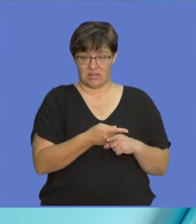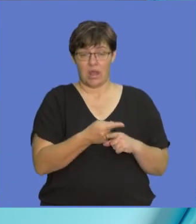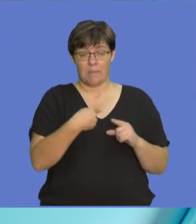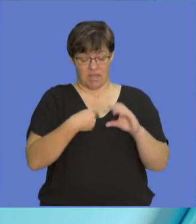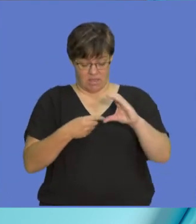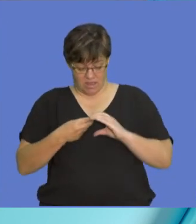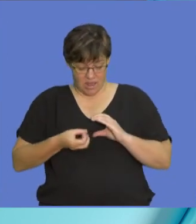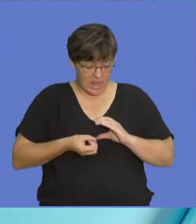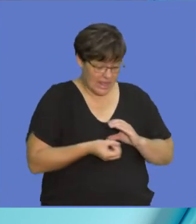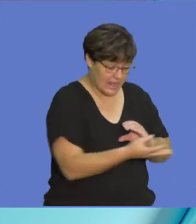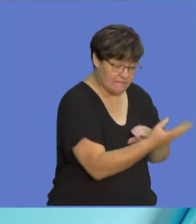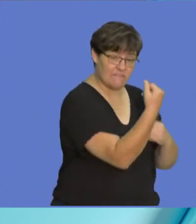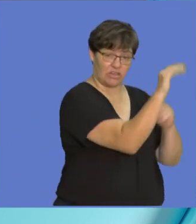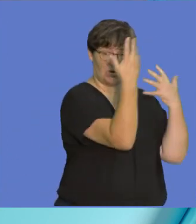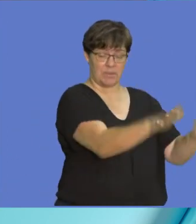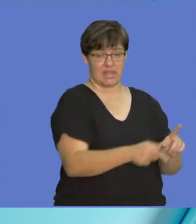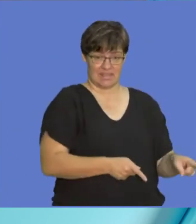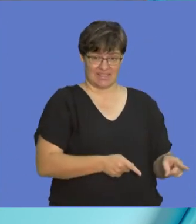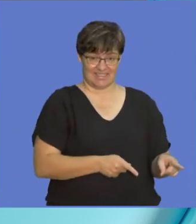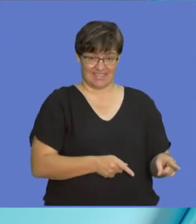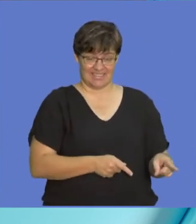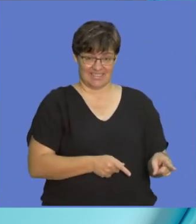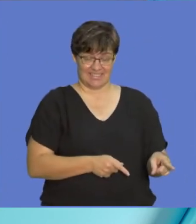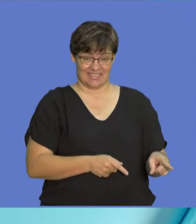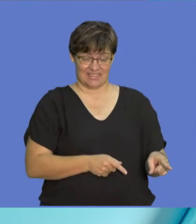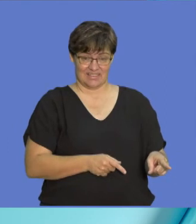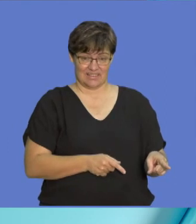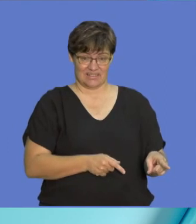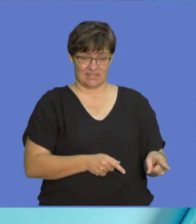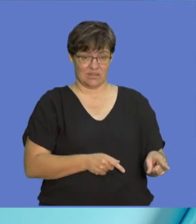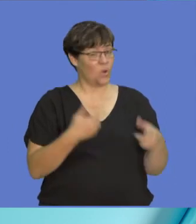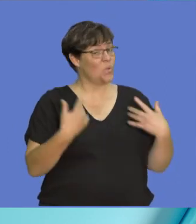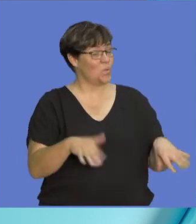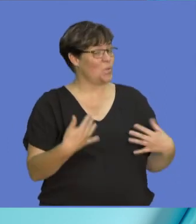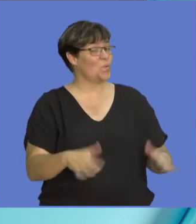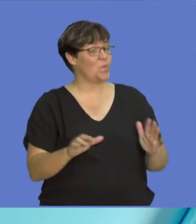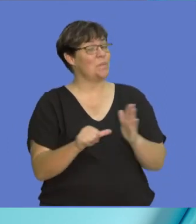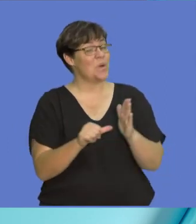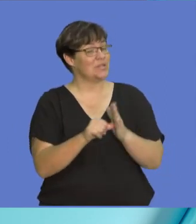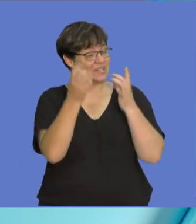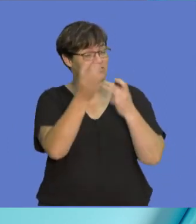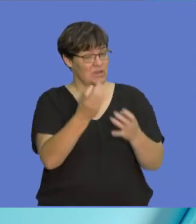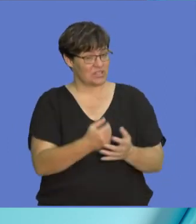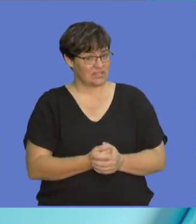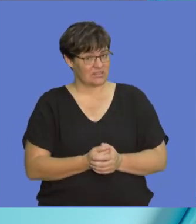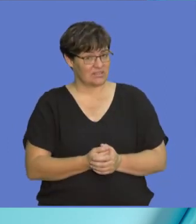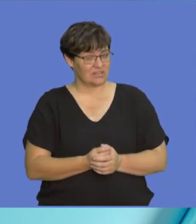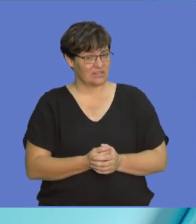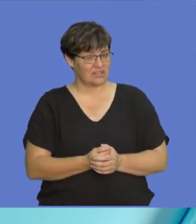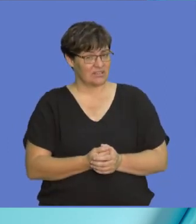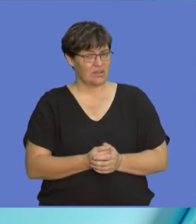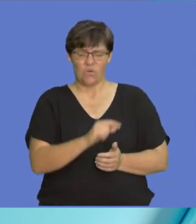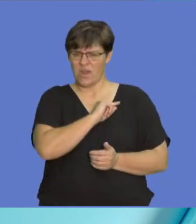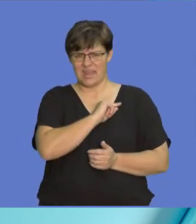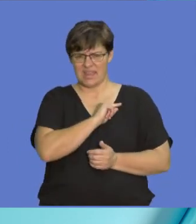factory. Important information, extremely important information. You will see when we actually do